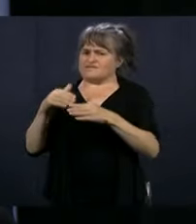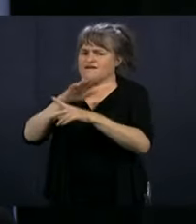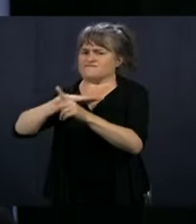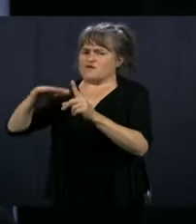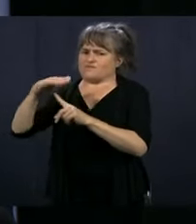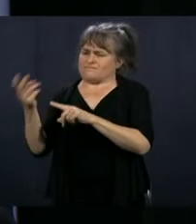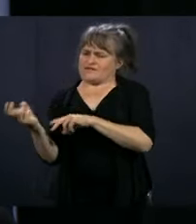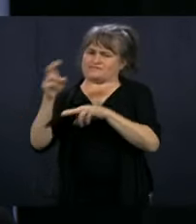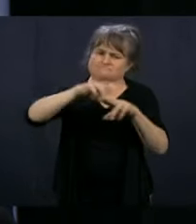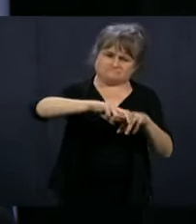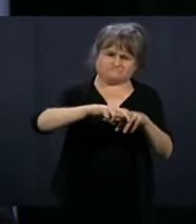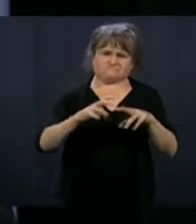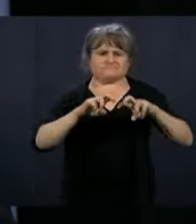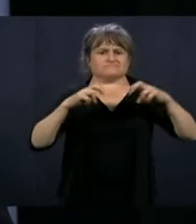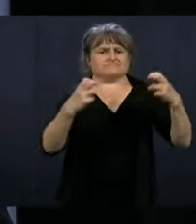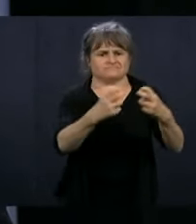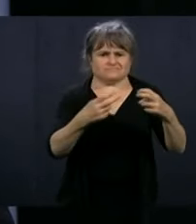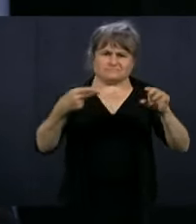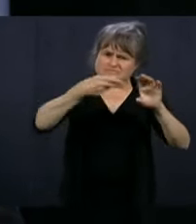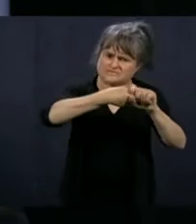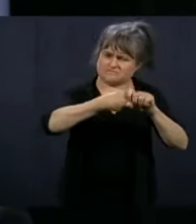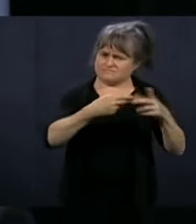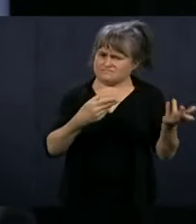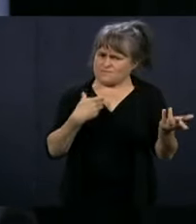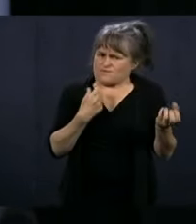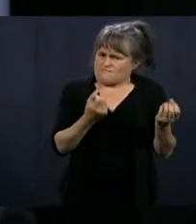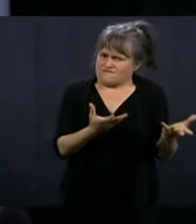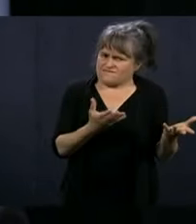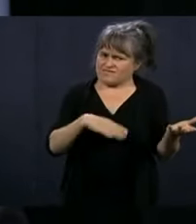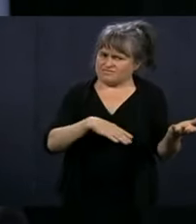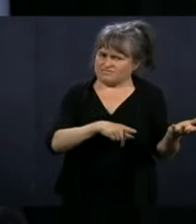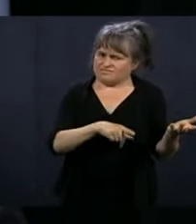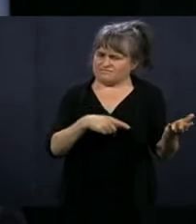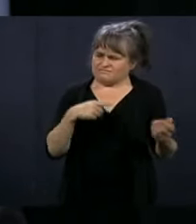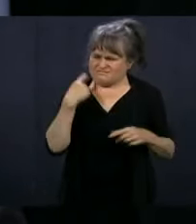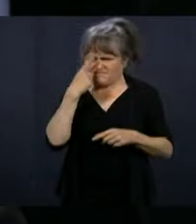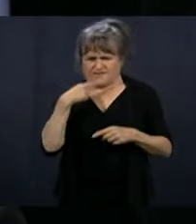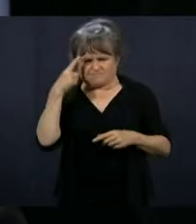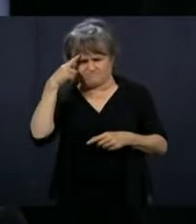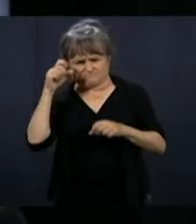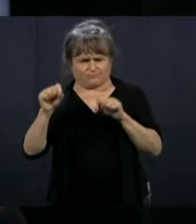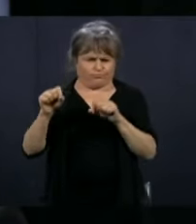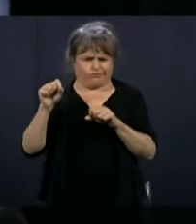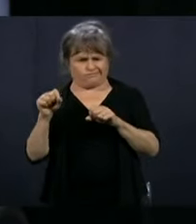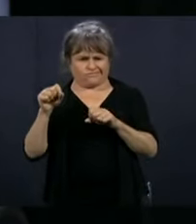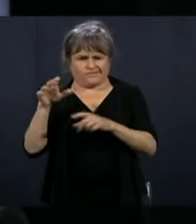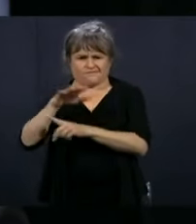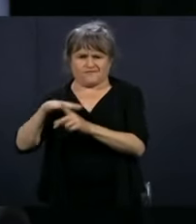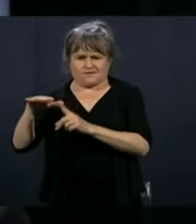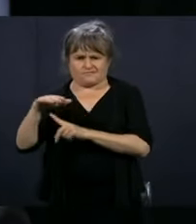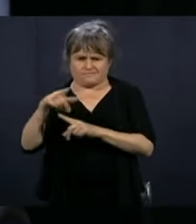might not be any questions on the environmental requirements now. Well, first on the